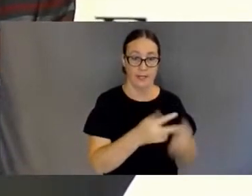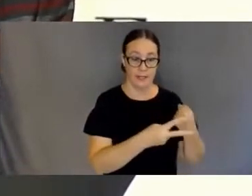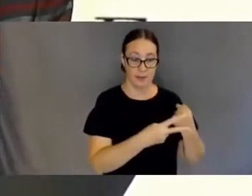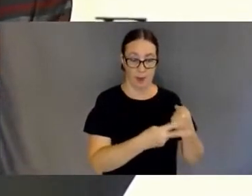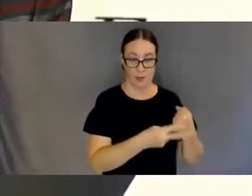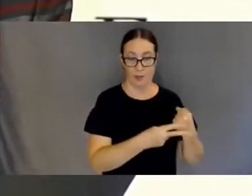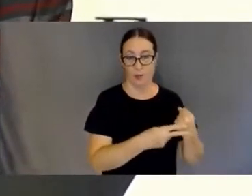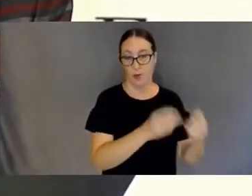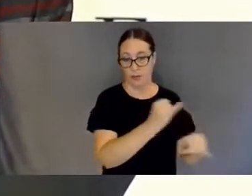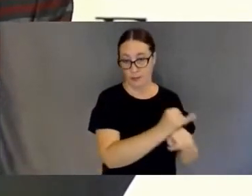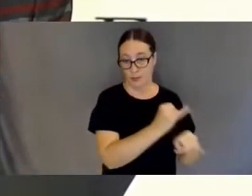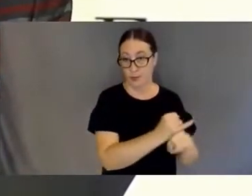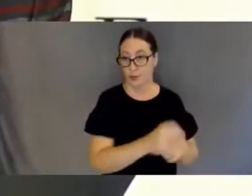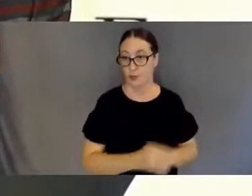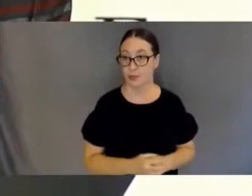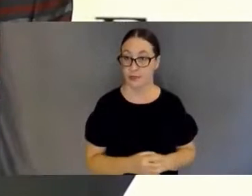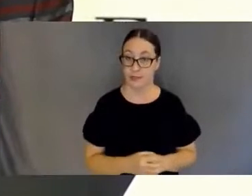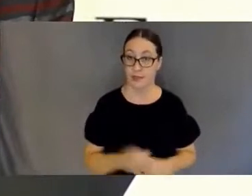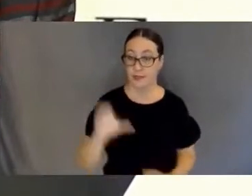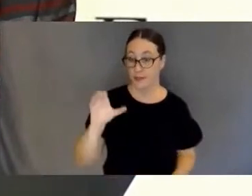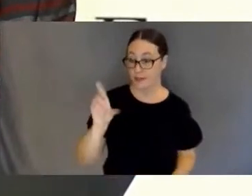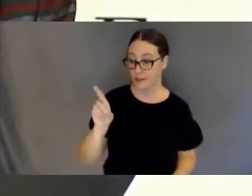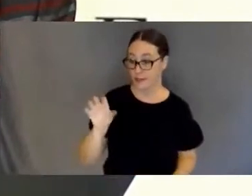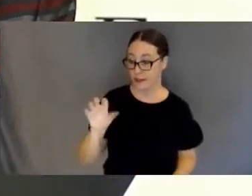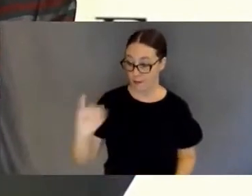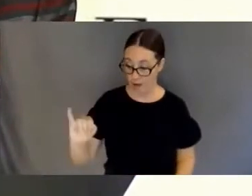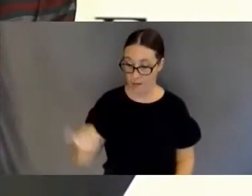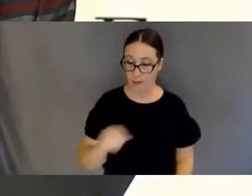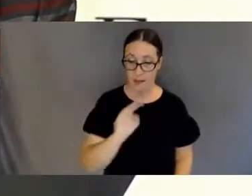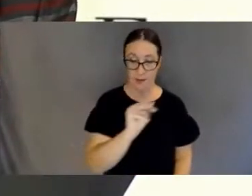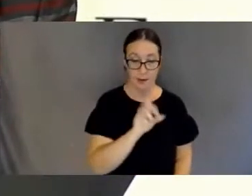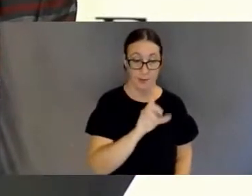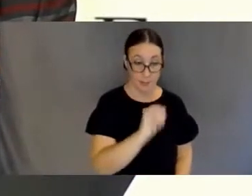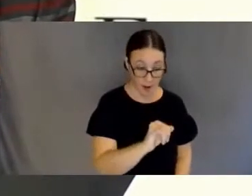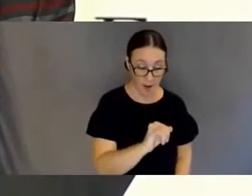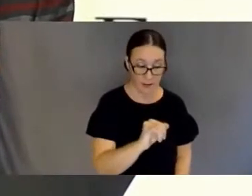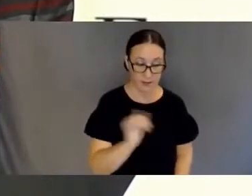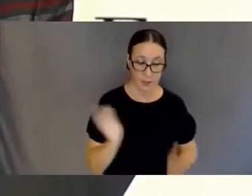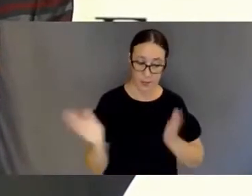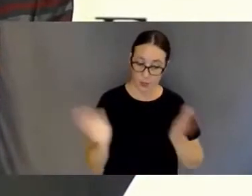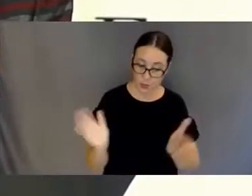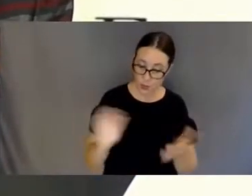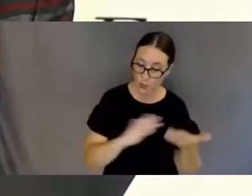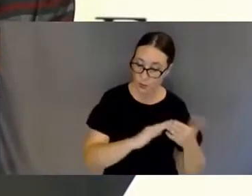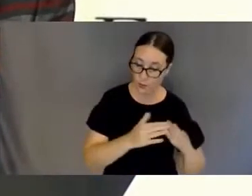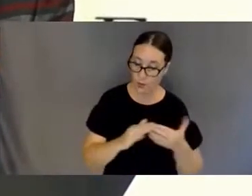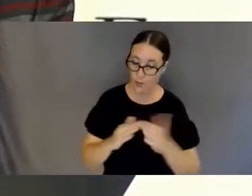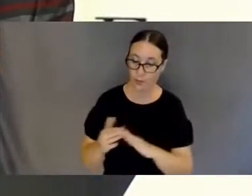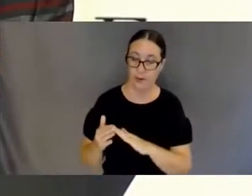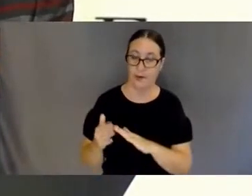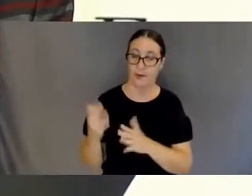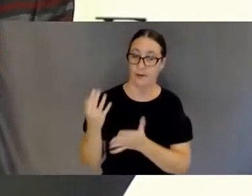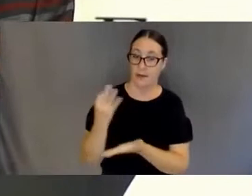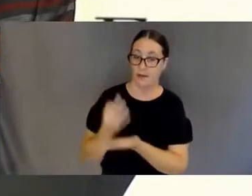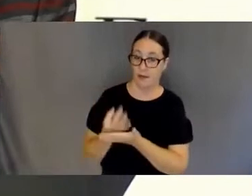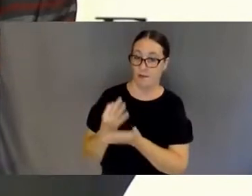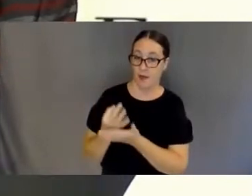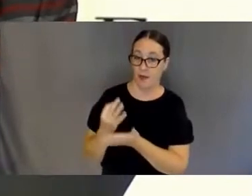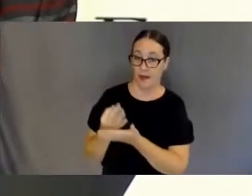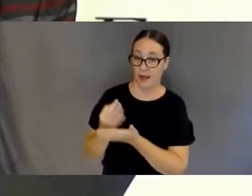institutions. These CDFIs and MDIs serve communities that the financial